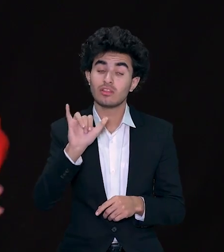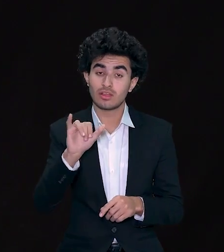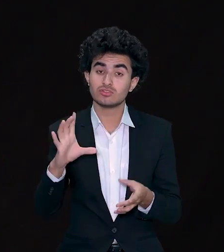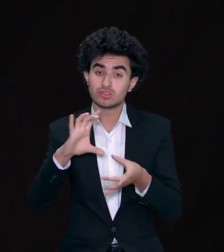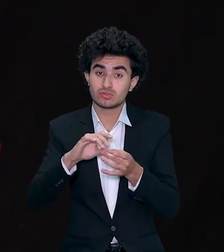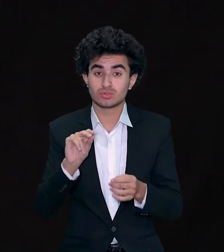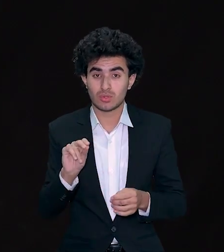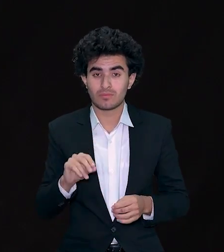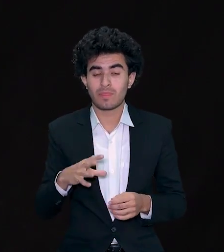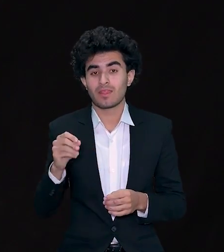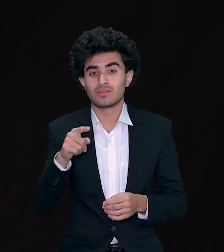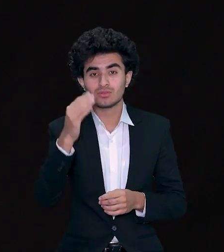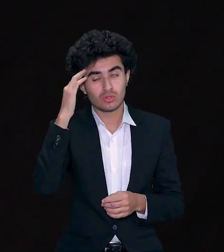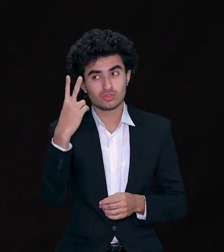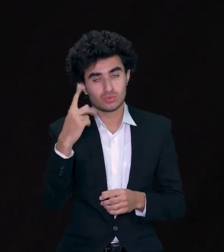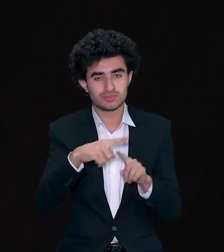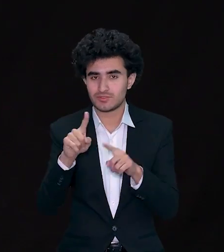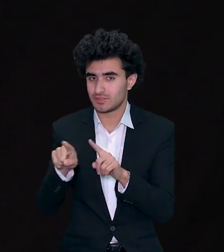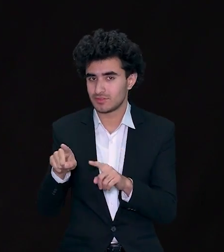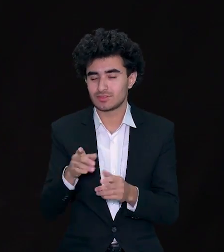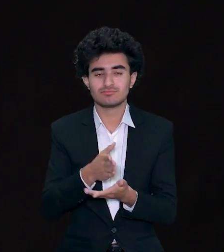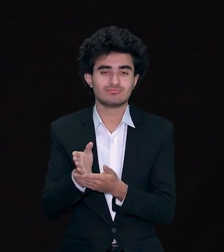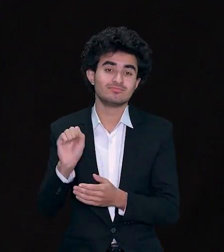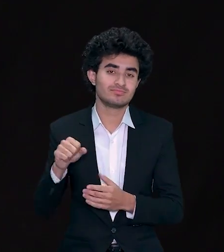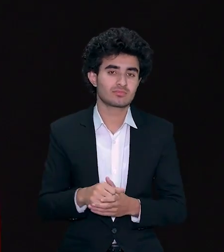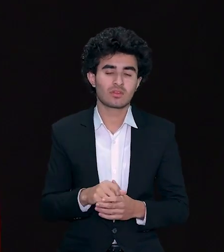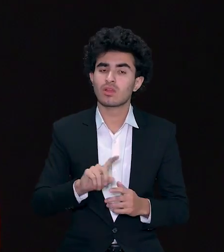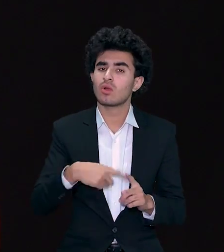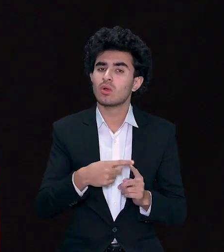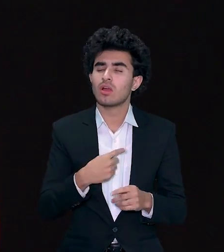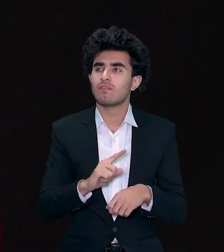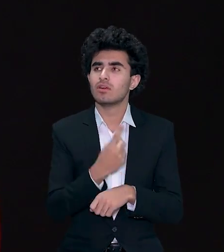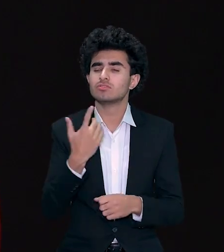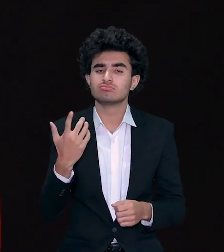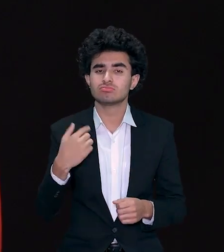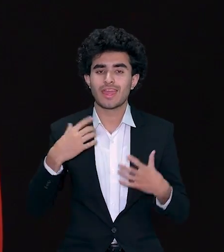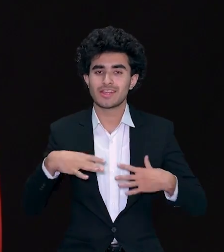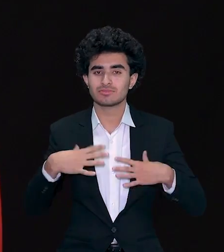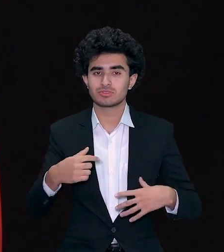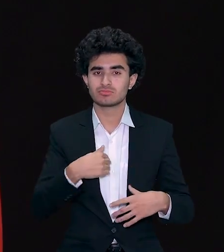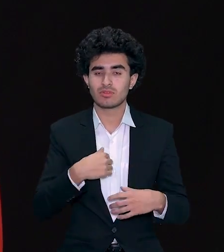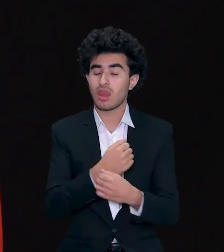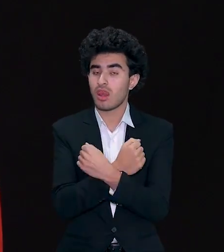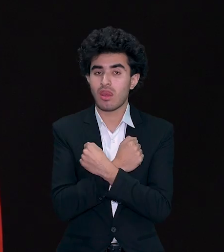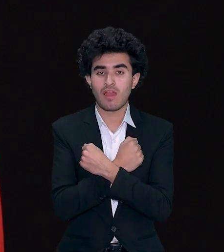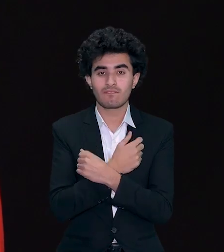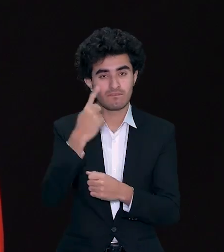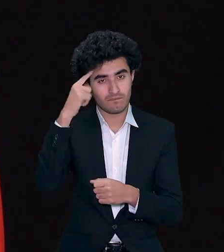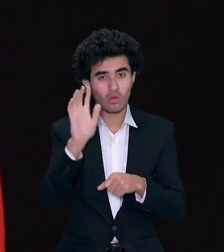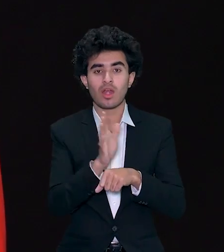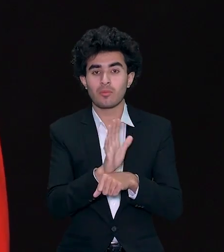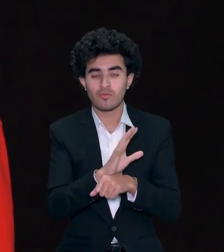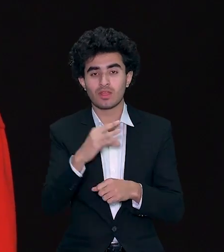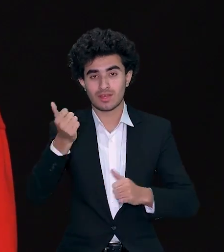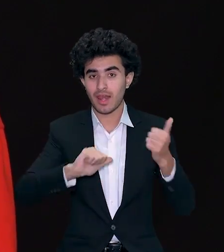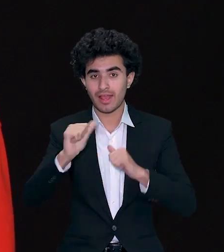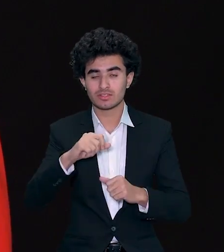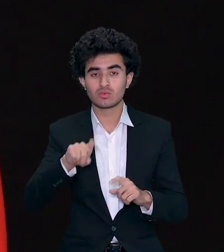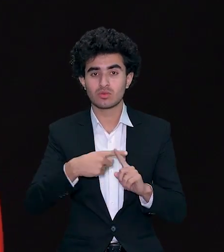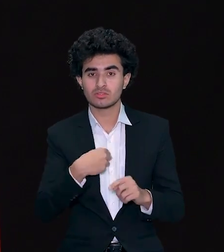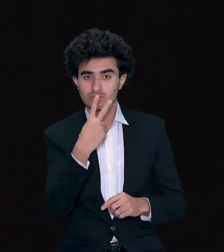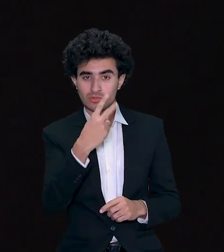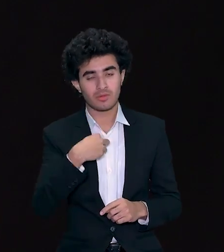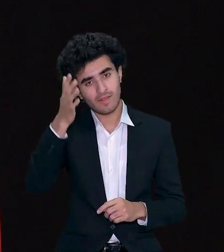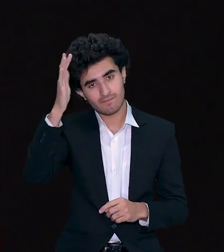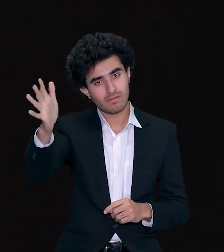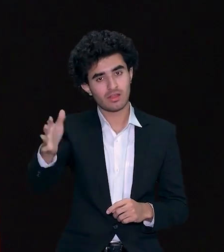like join. So basically it's two different things. When I first experienced my love for acting was when I saw my dad actually